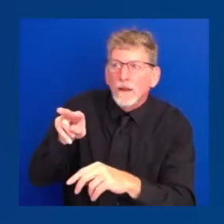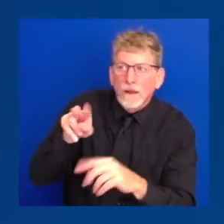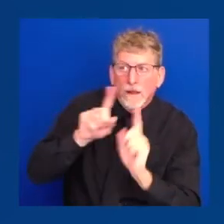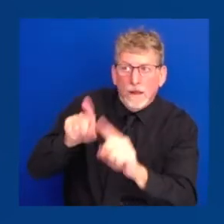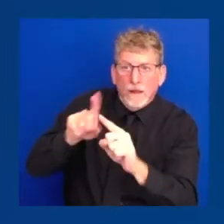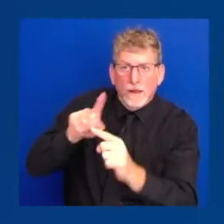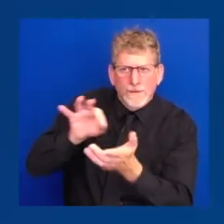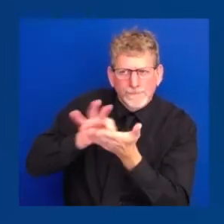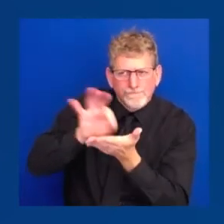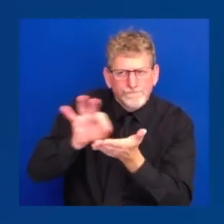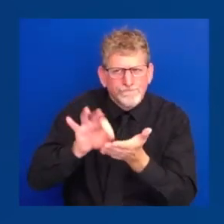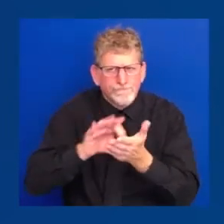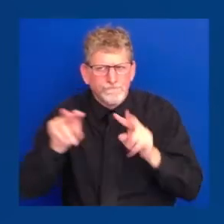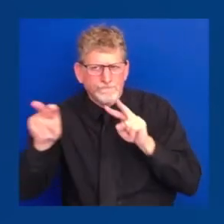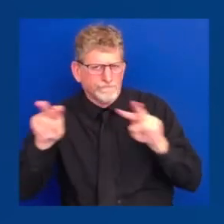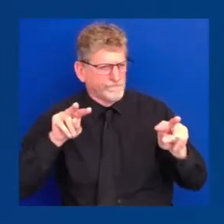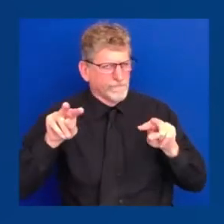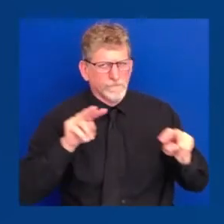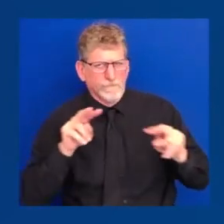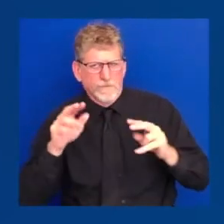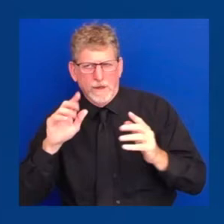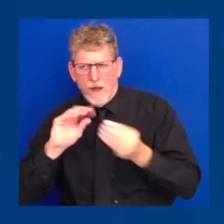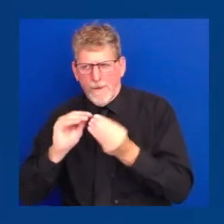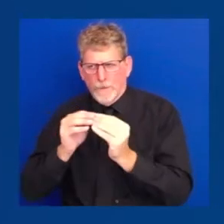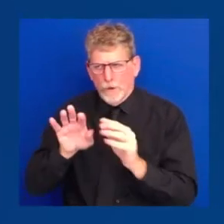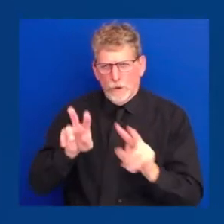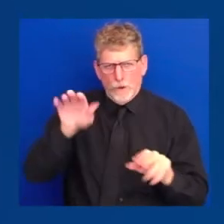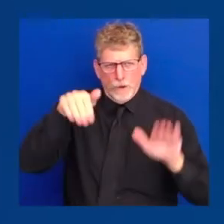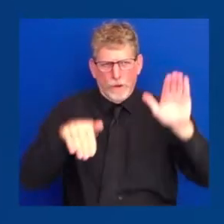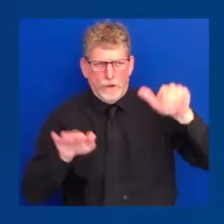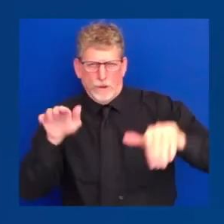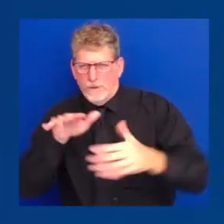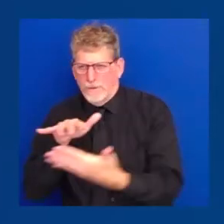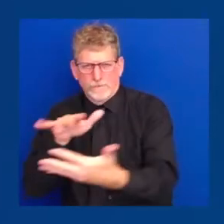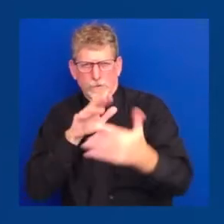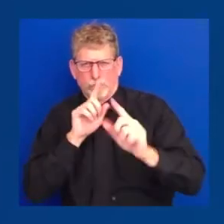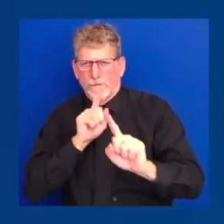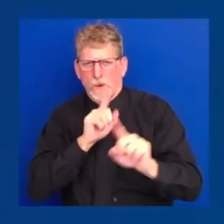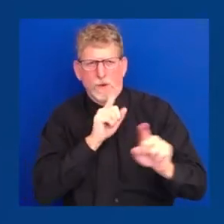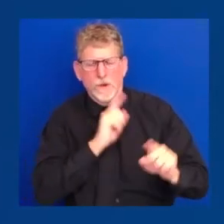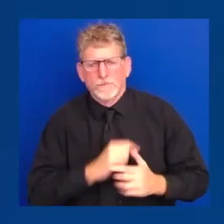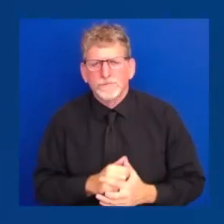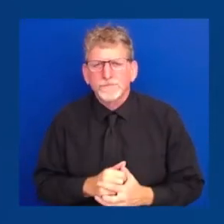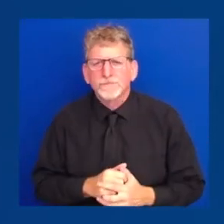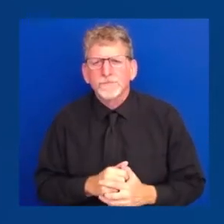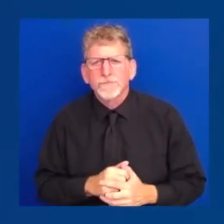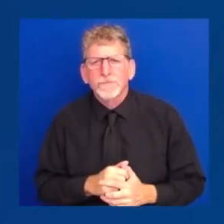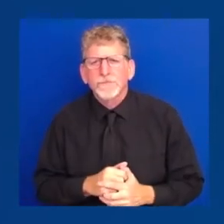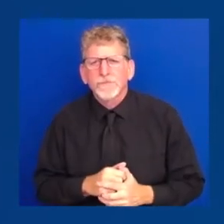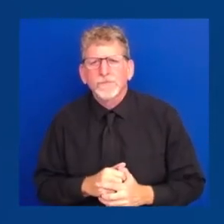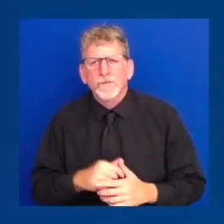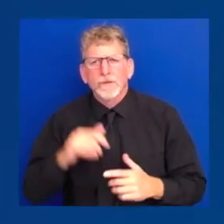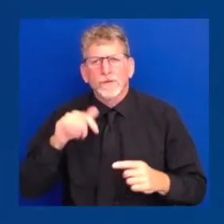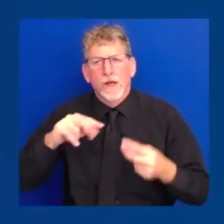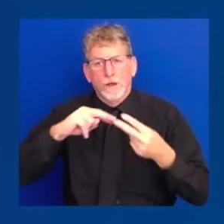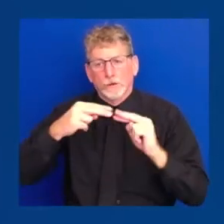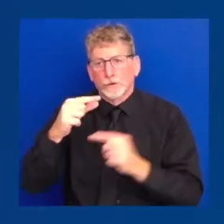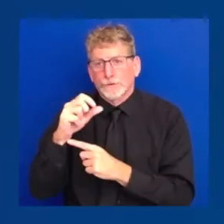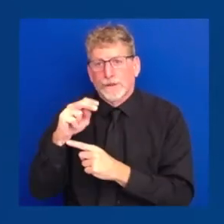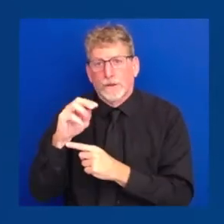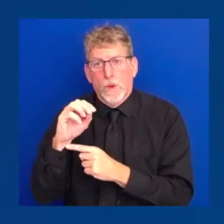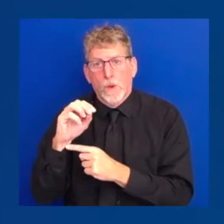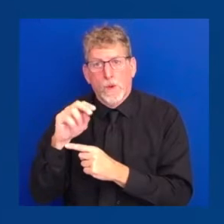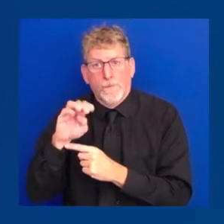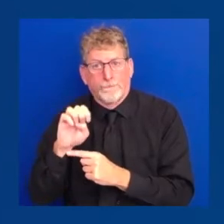increasing. Second, we are expanding our capacity in genomic surveillance so that we can readily detect variants of concern